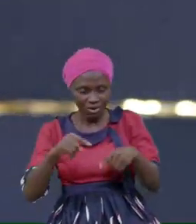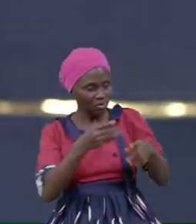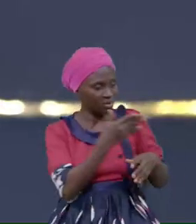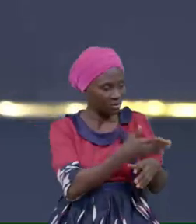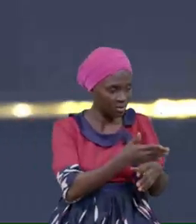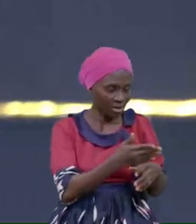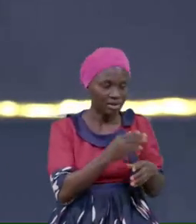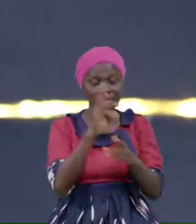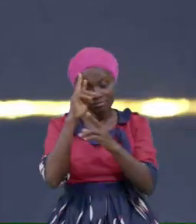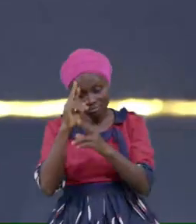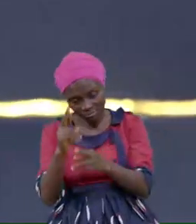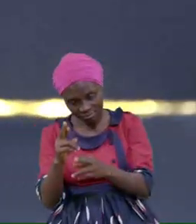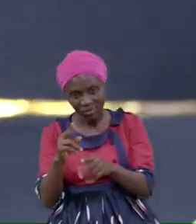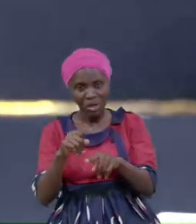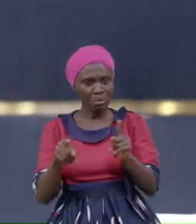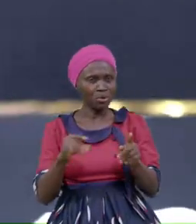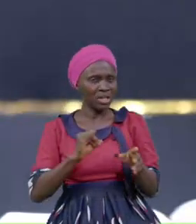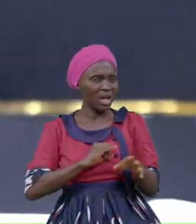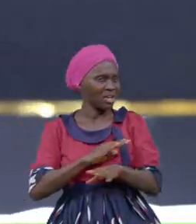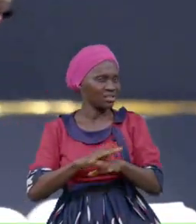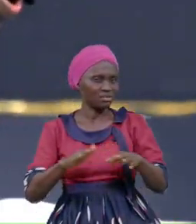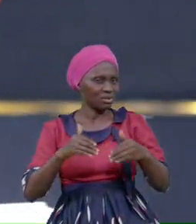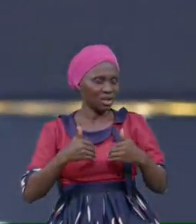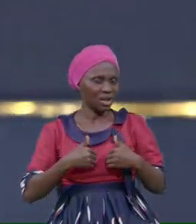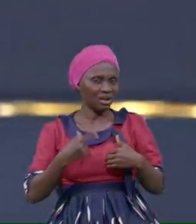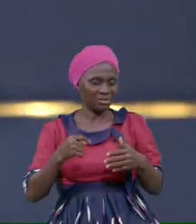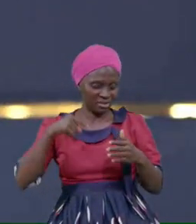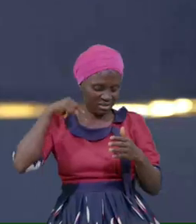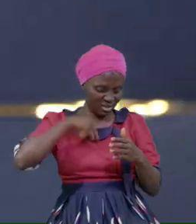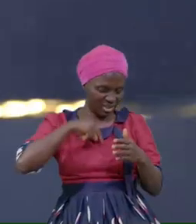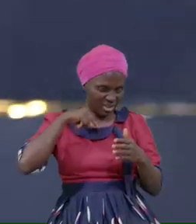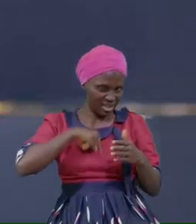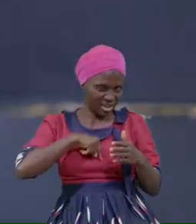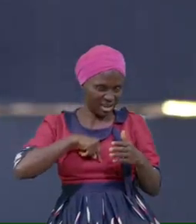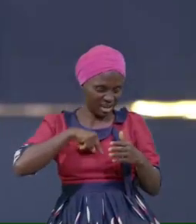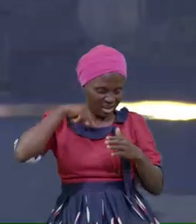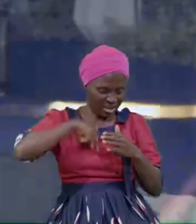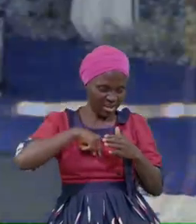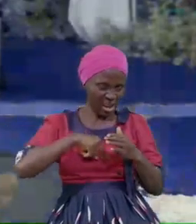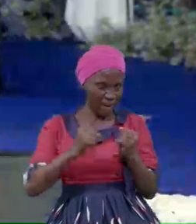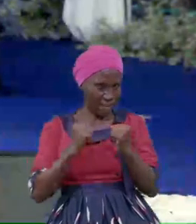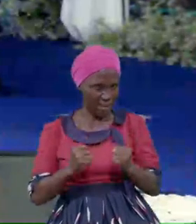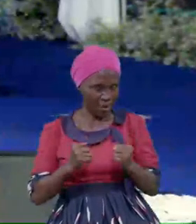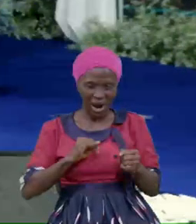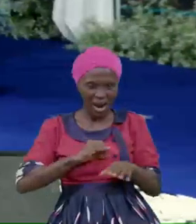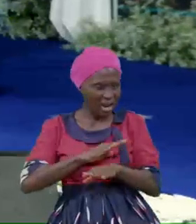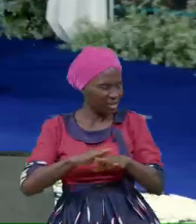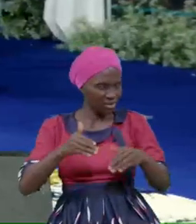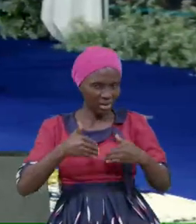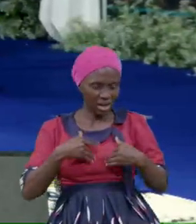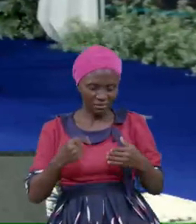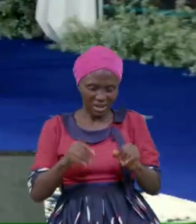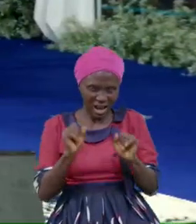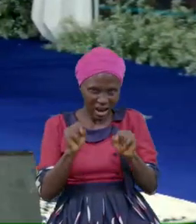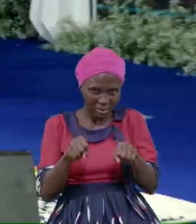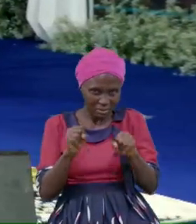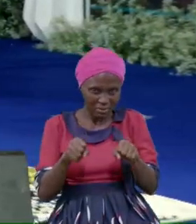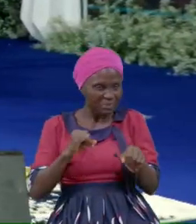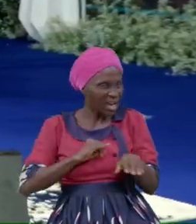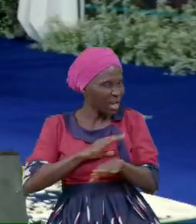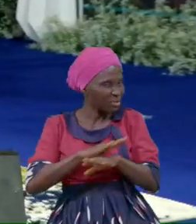I didn't have the inner power, enablement. I didn't have the